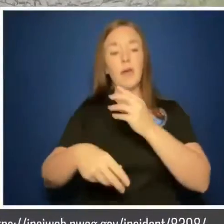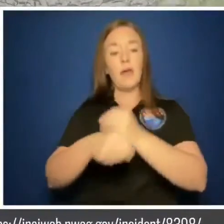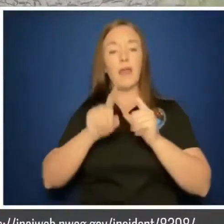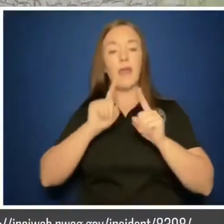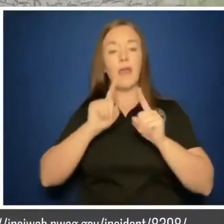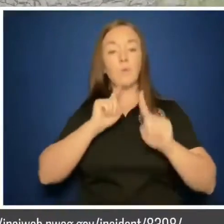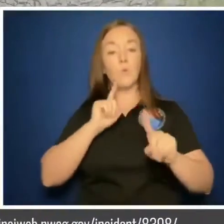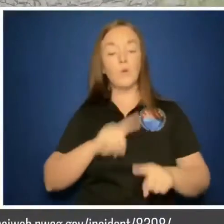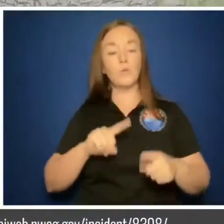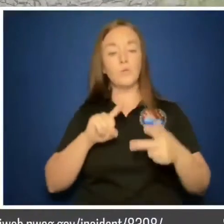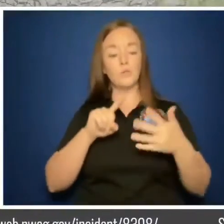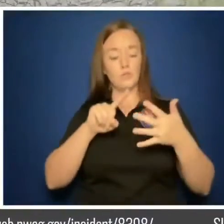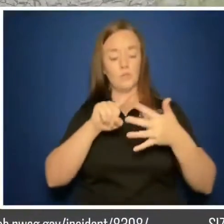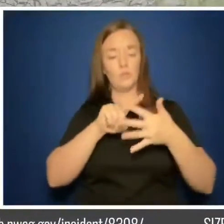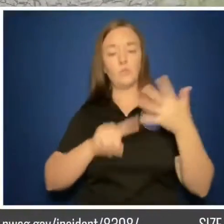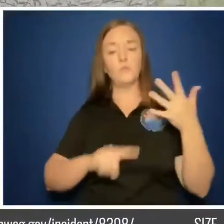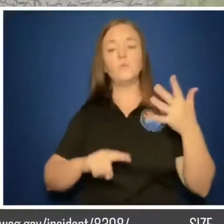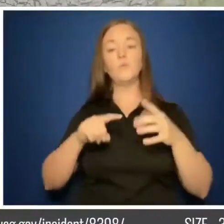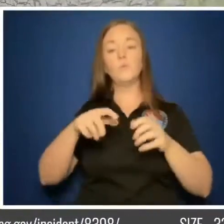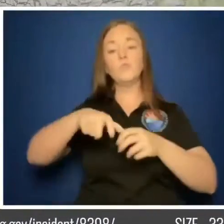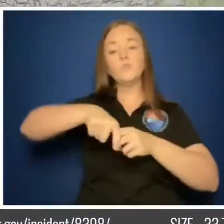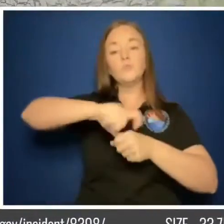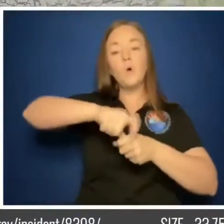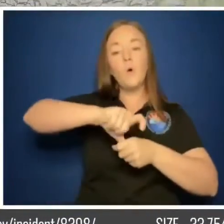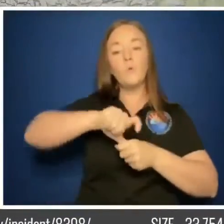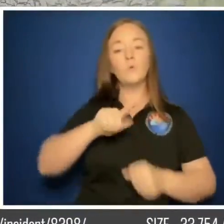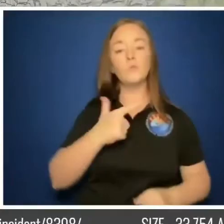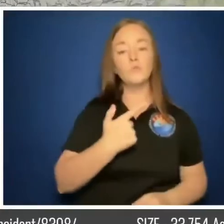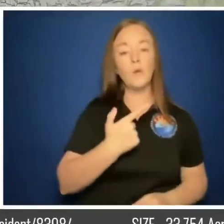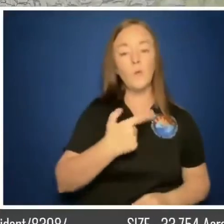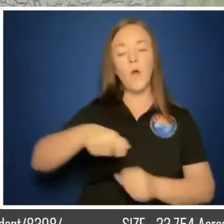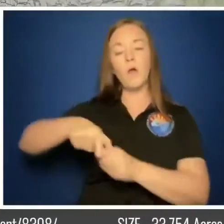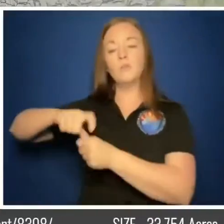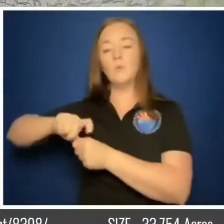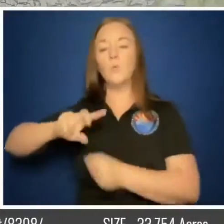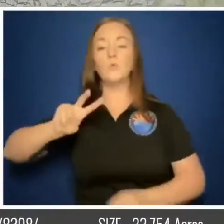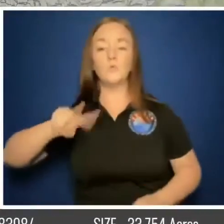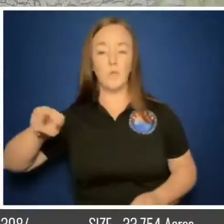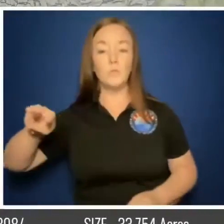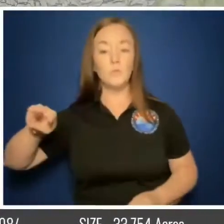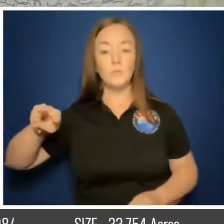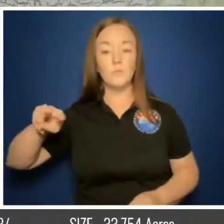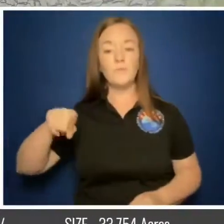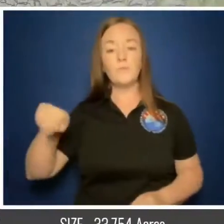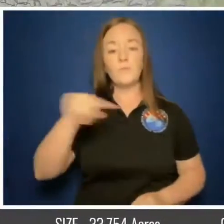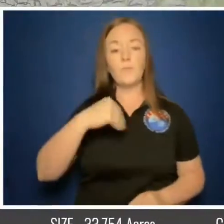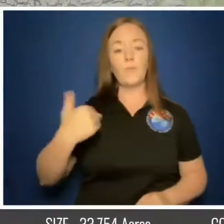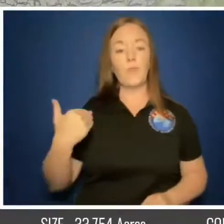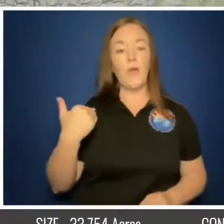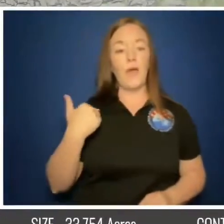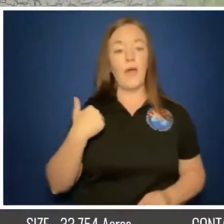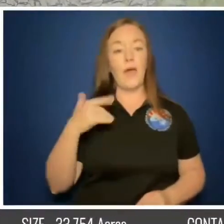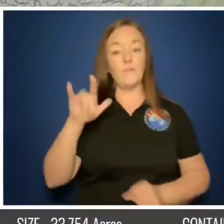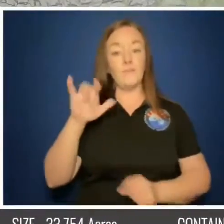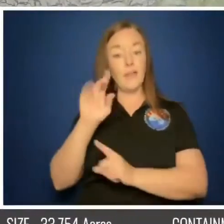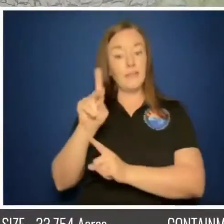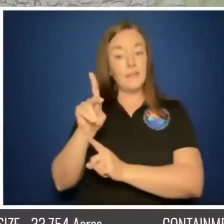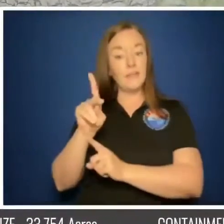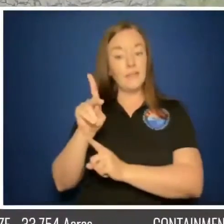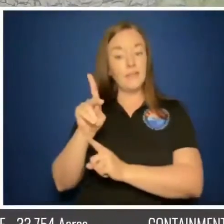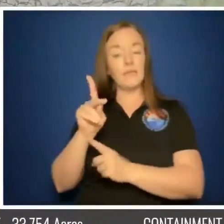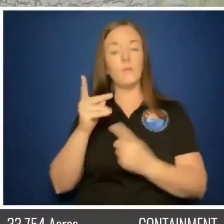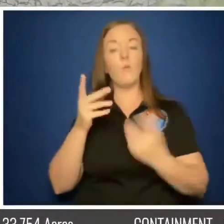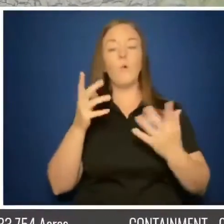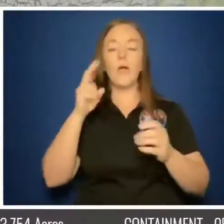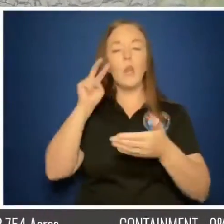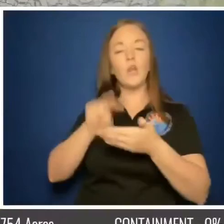to zones 21 and 22. So if you have the link or want to refer to it in our social media posts or